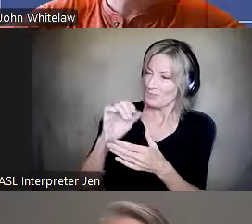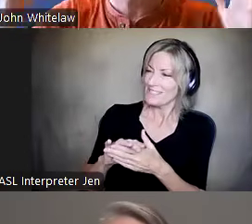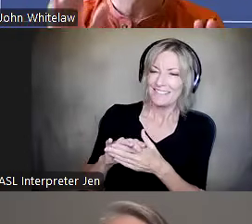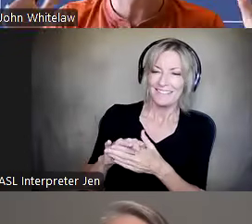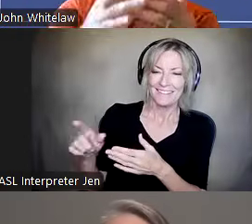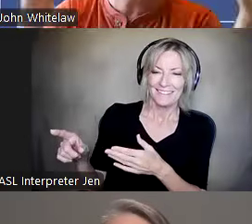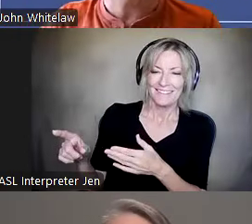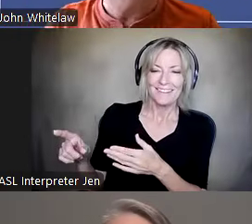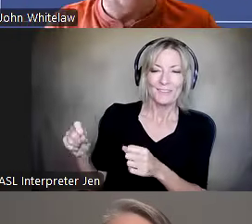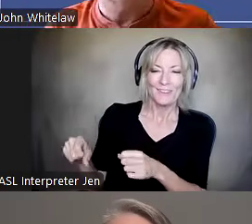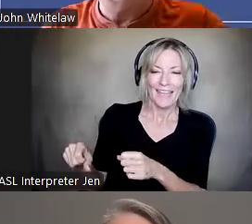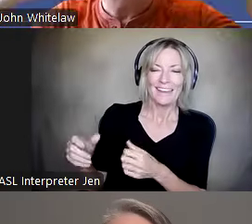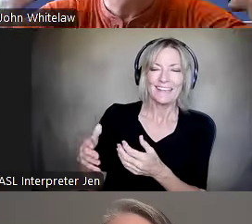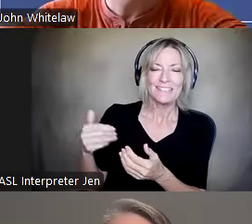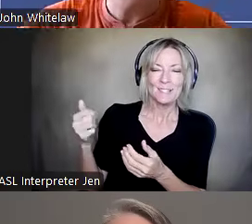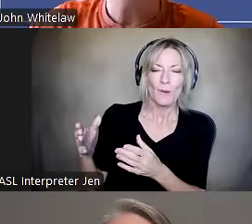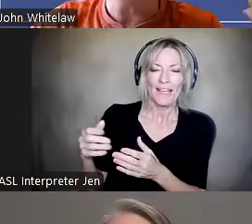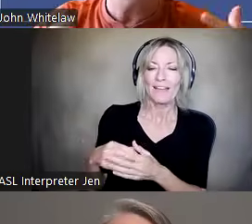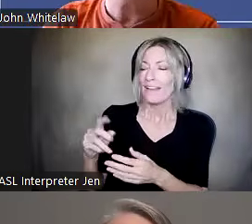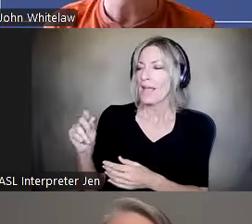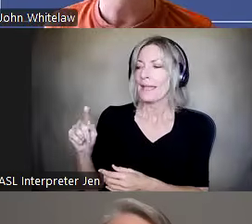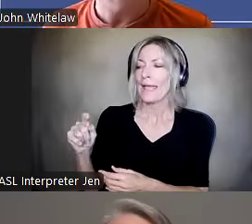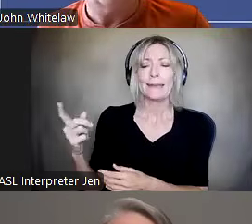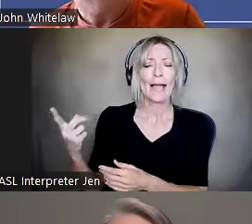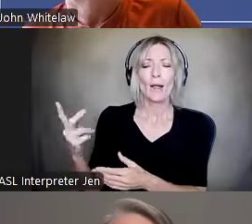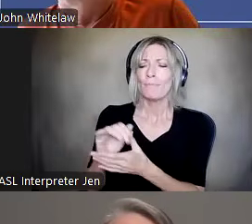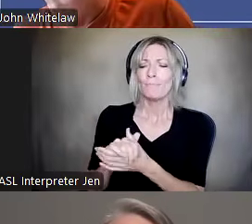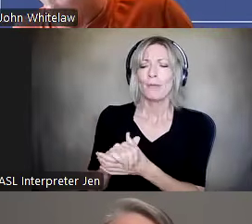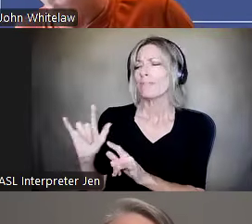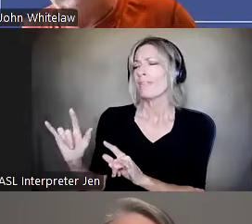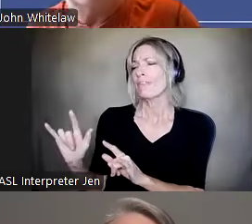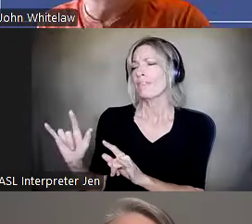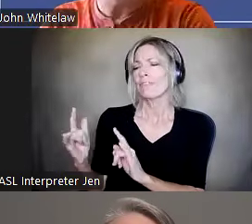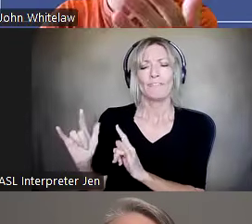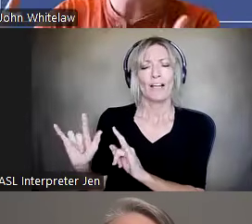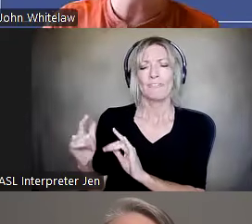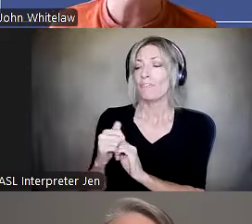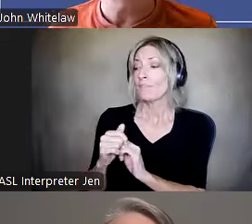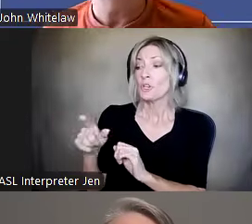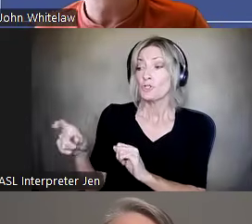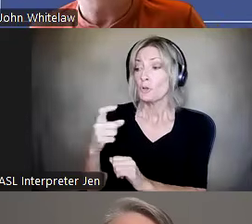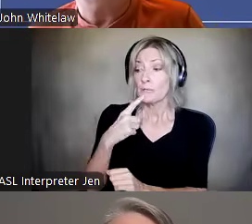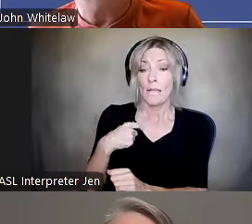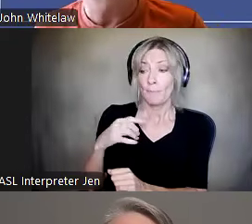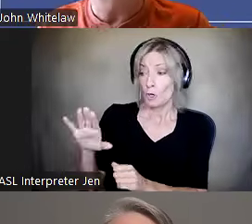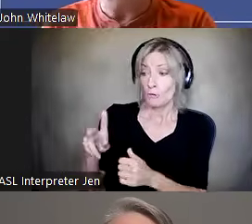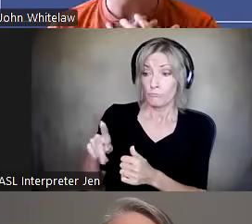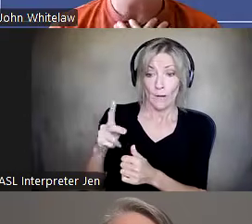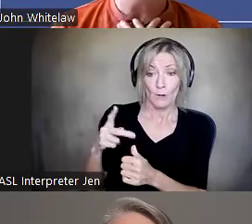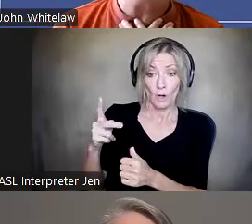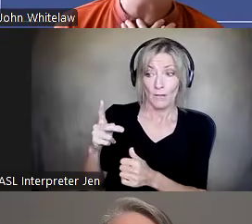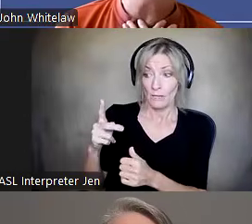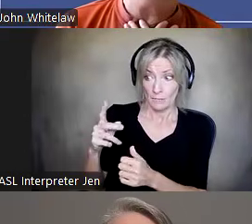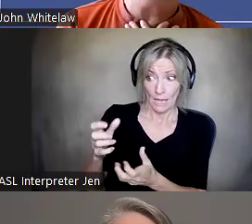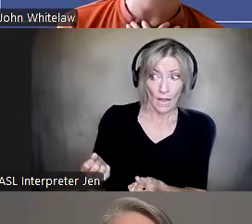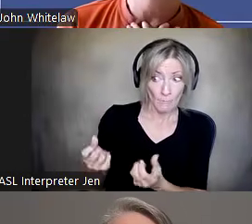you can do it that way. So that's the easy way. And again, Kate and I are married. We love each other dearly. Kate can tell me what her primary insured amount is, and then I can